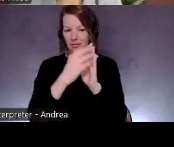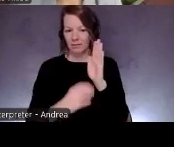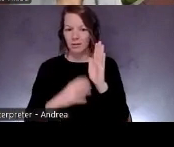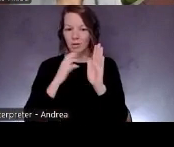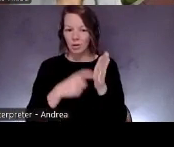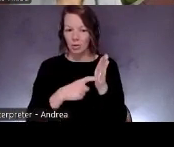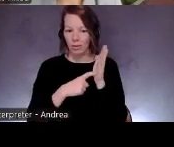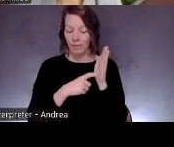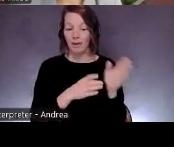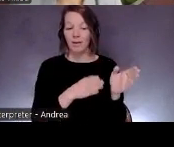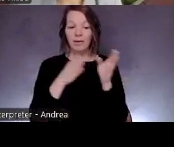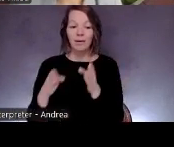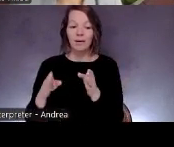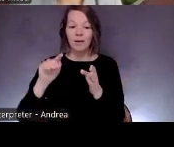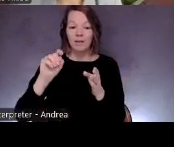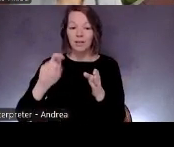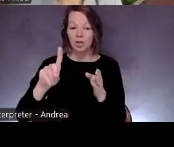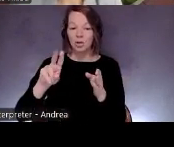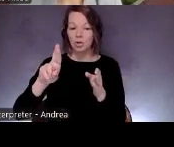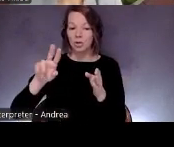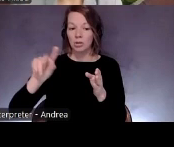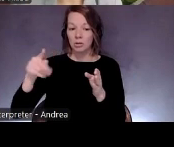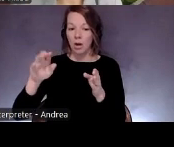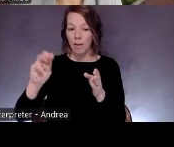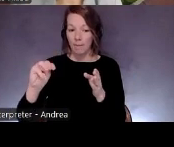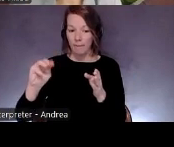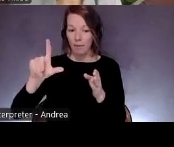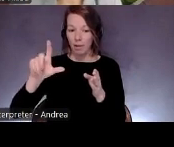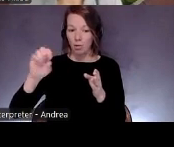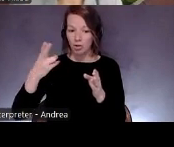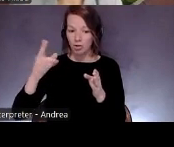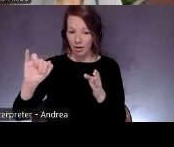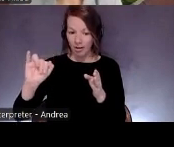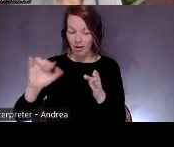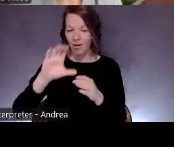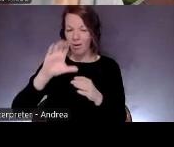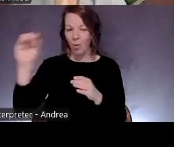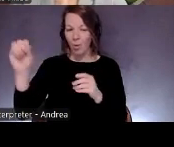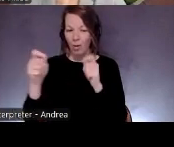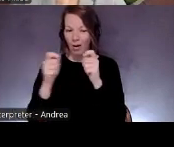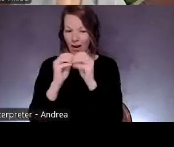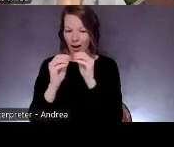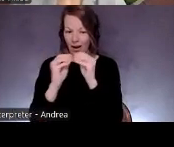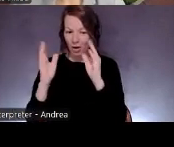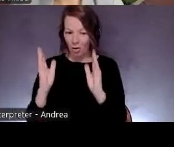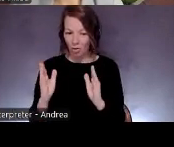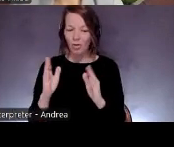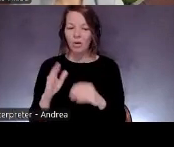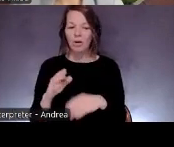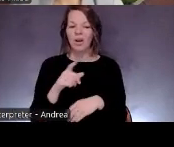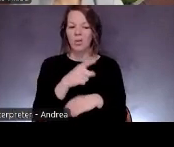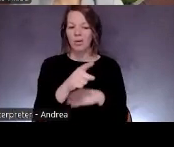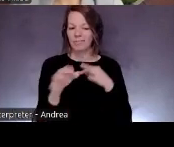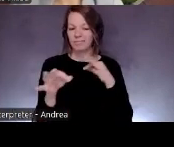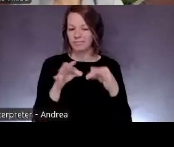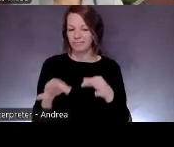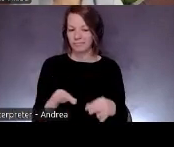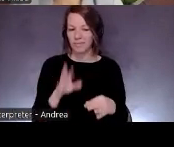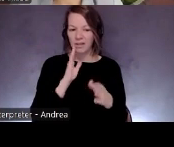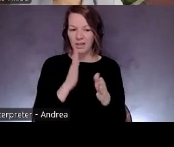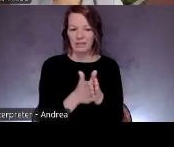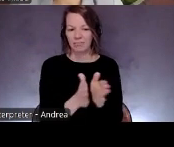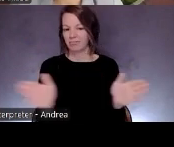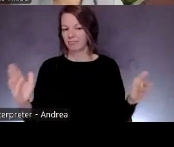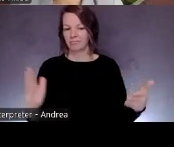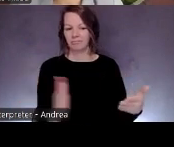after that, Dr. Tom Lushai, the co-editor of AERJ, will talk about the AERJ scope, how